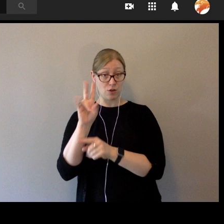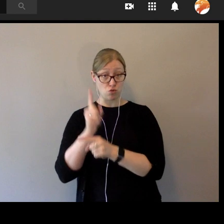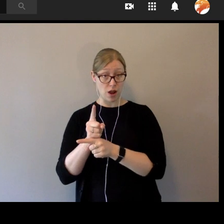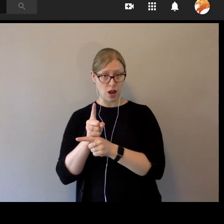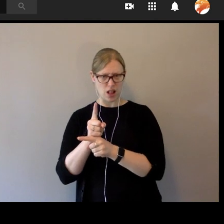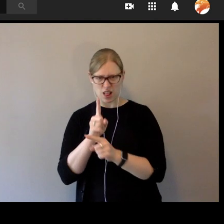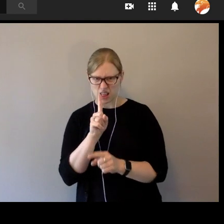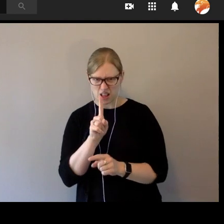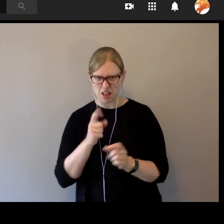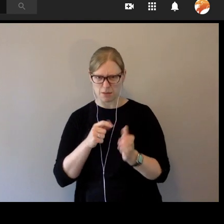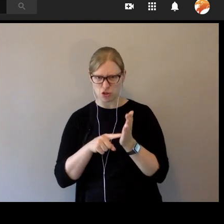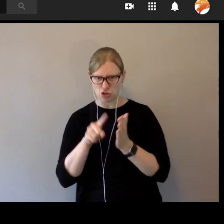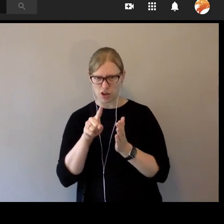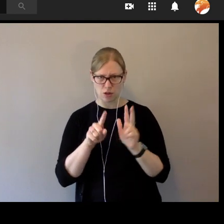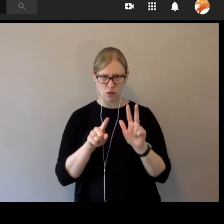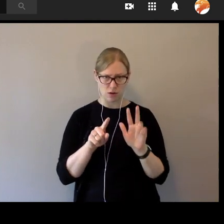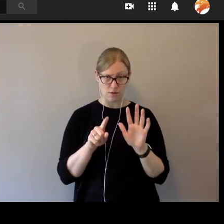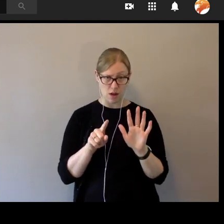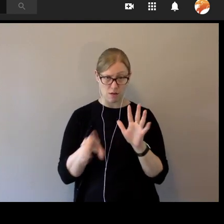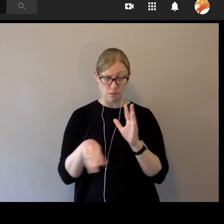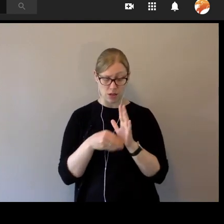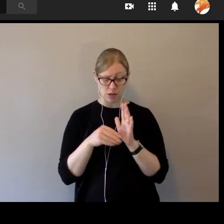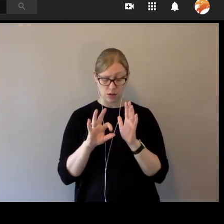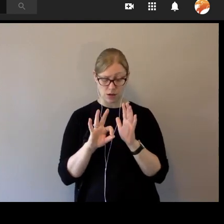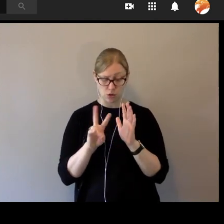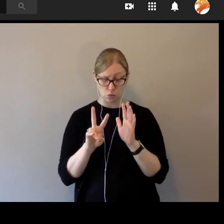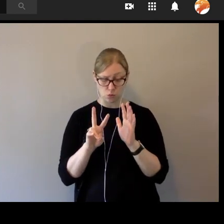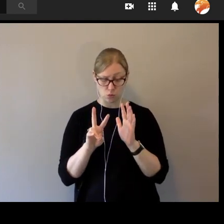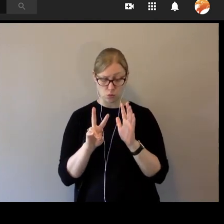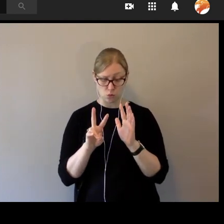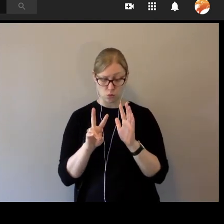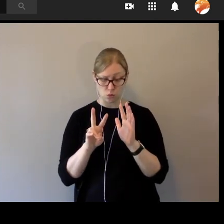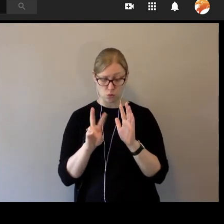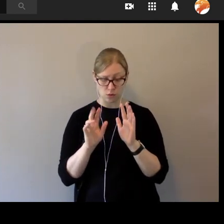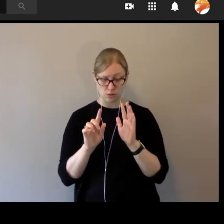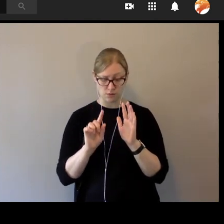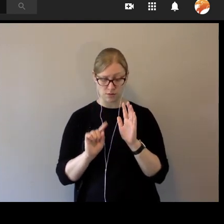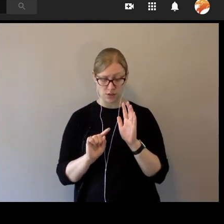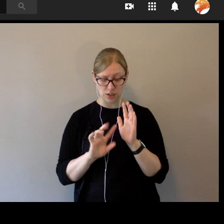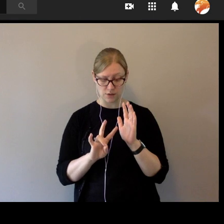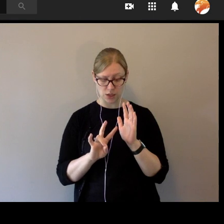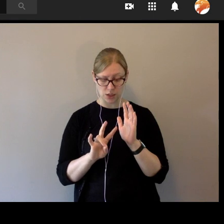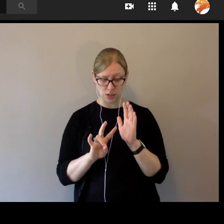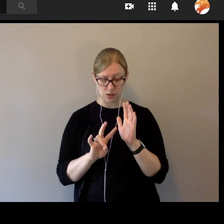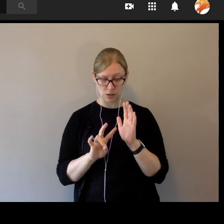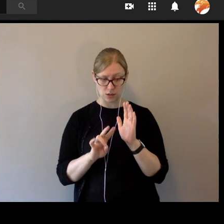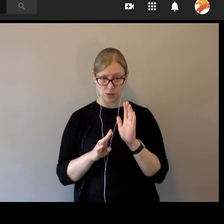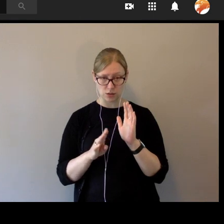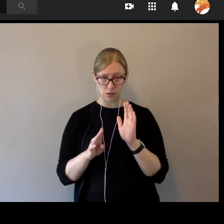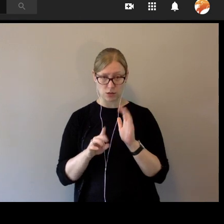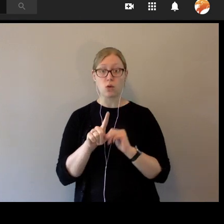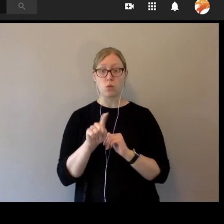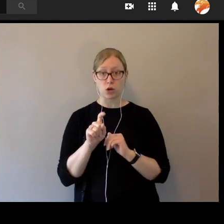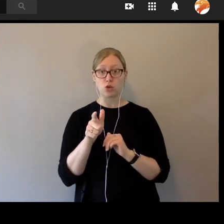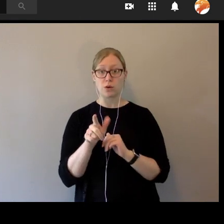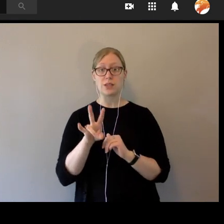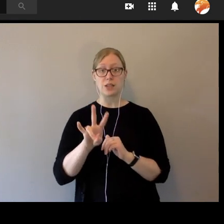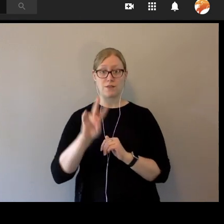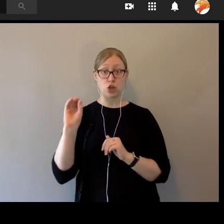check. 35 plus 92, 7, that's 127